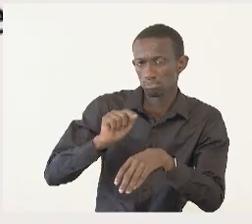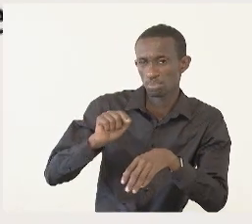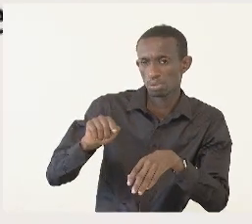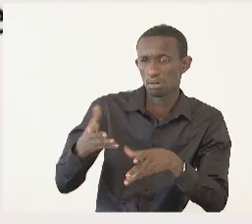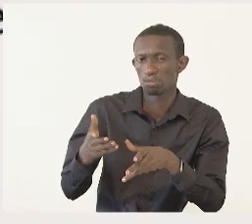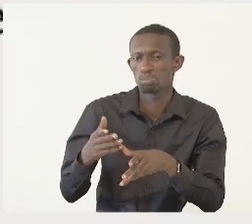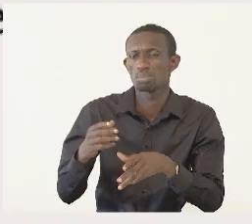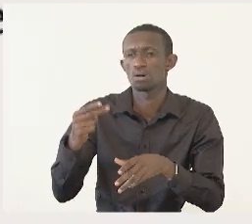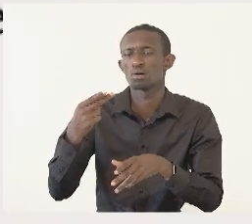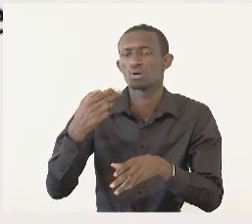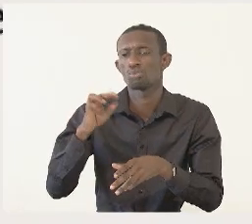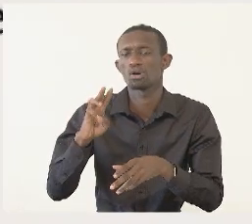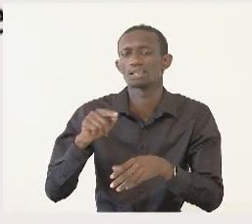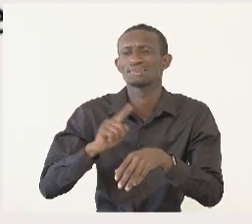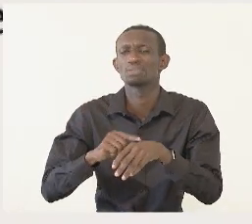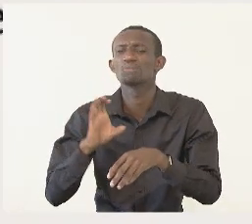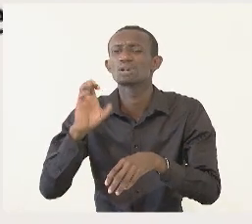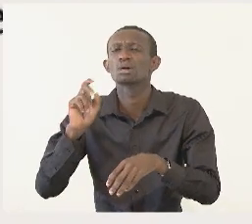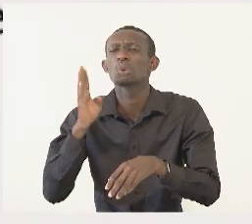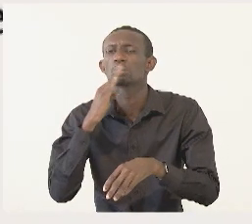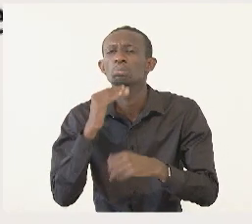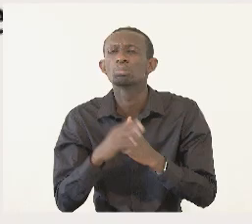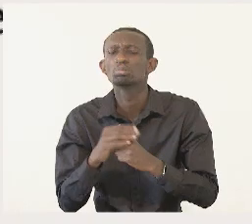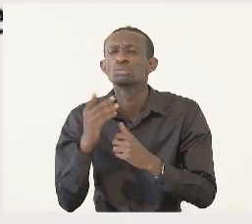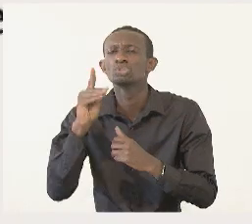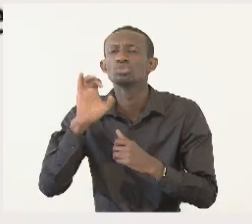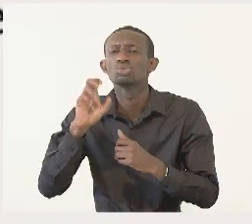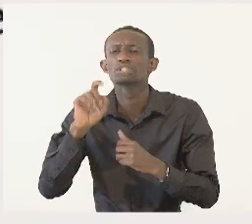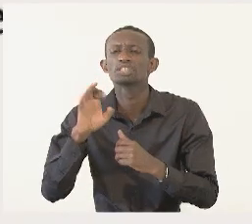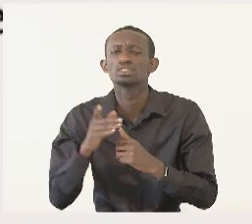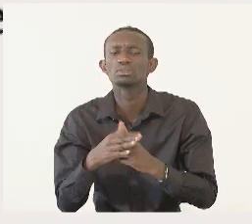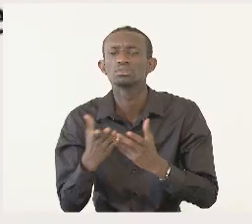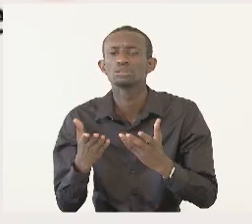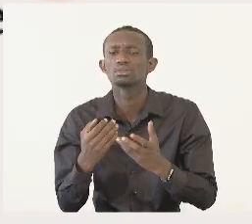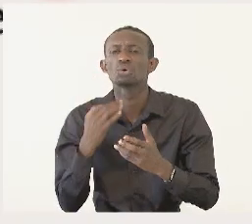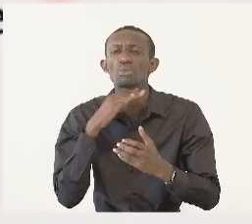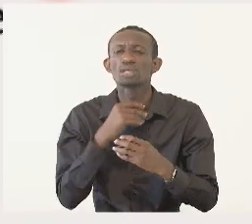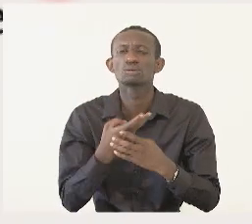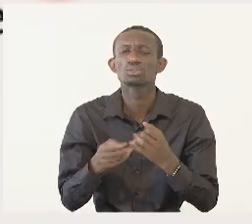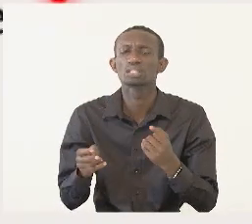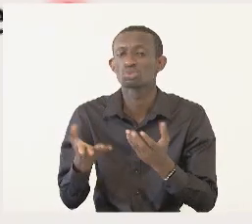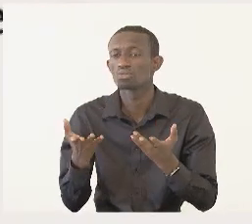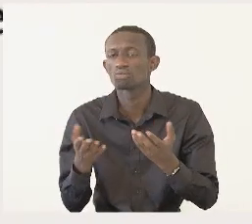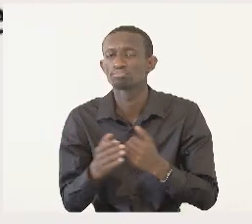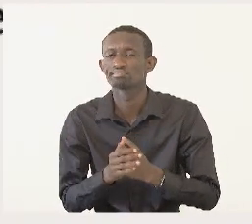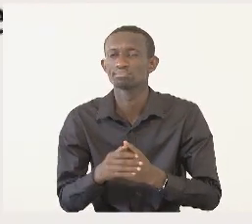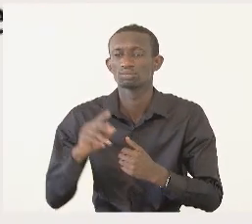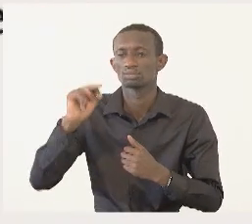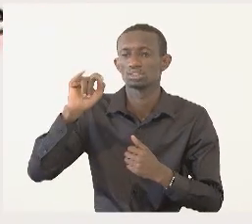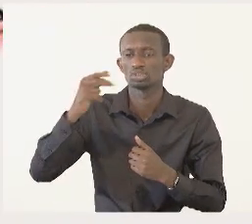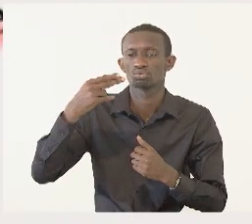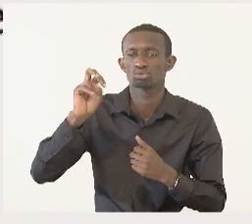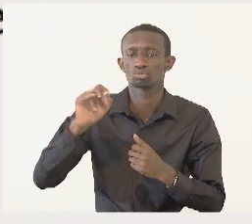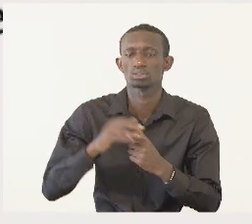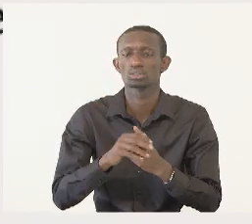is a waste product of dash, nitrogenous waste product are excreted by dash. The whale carbon dioxide is excreted